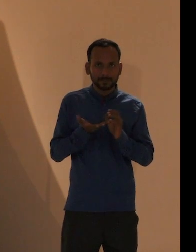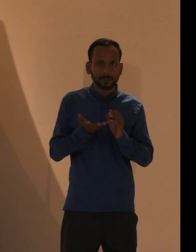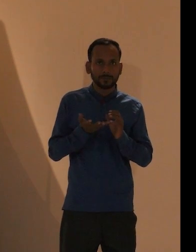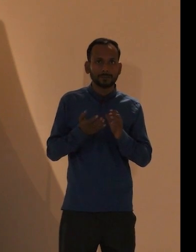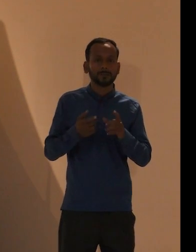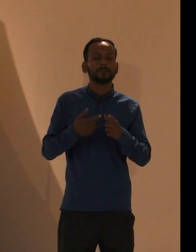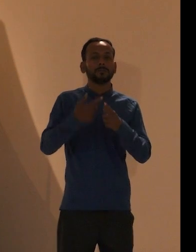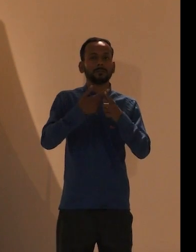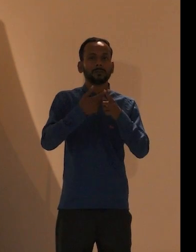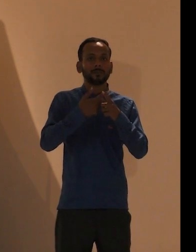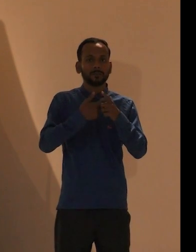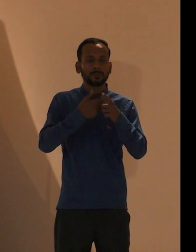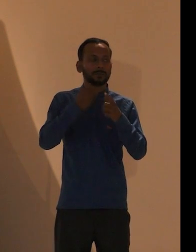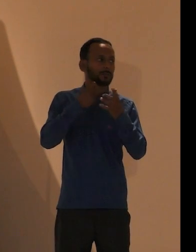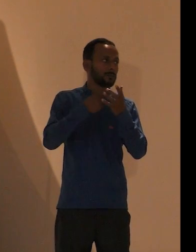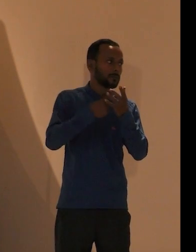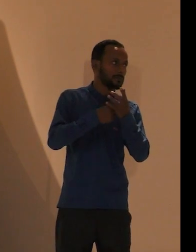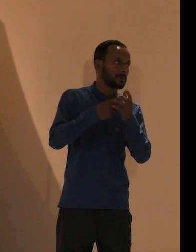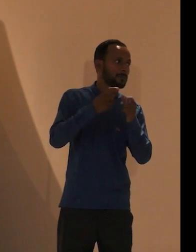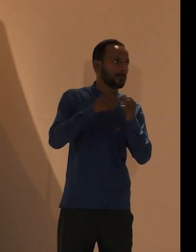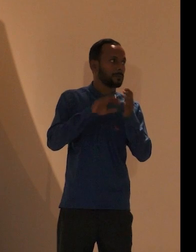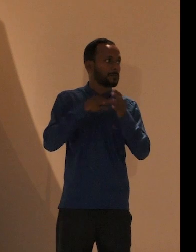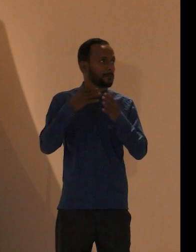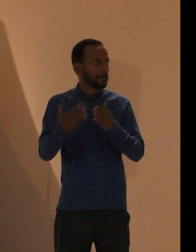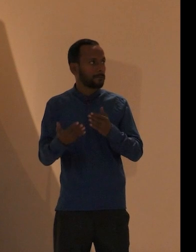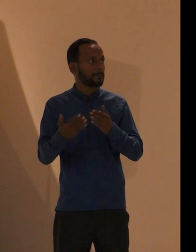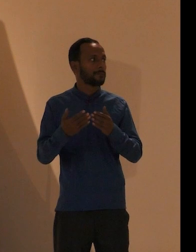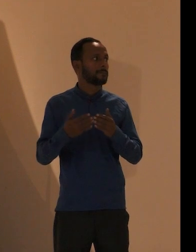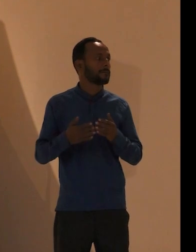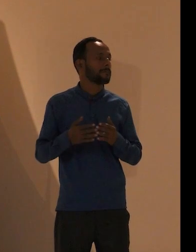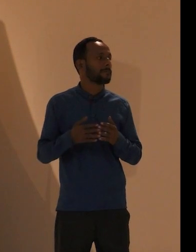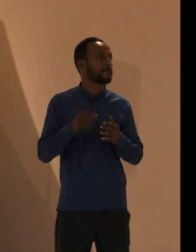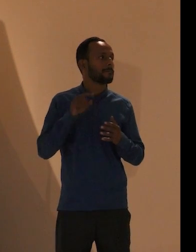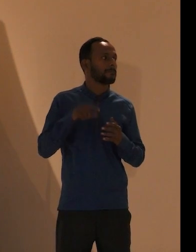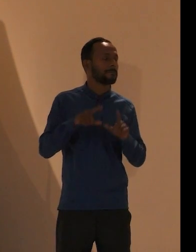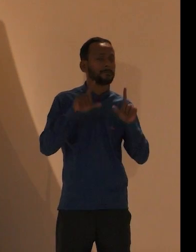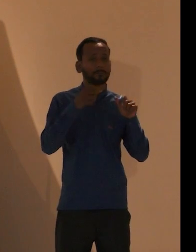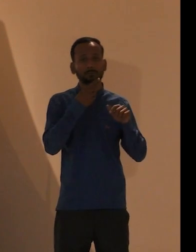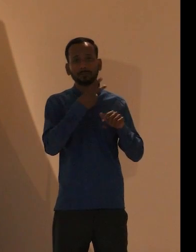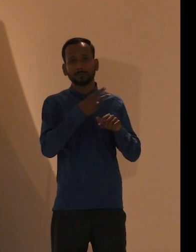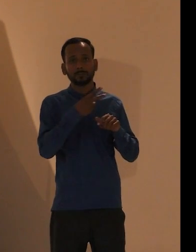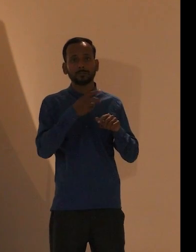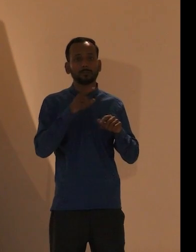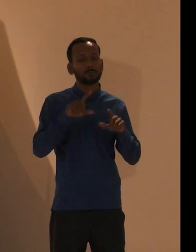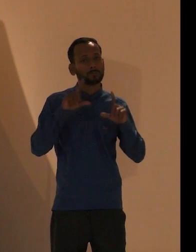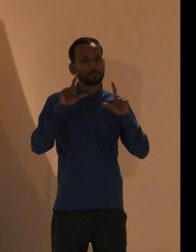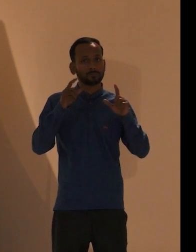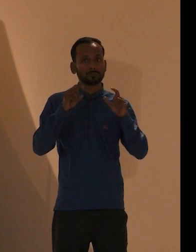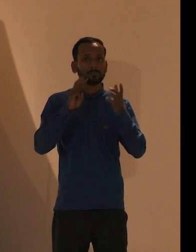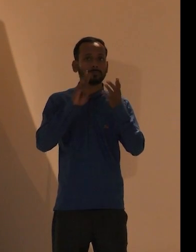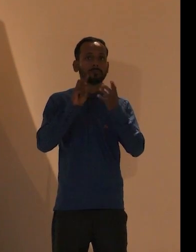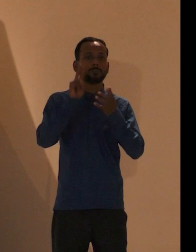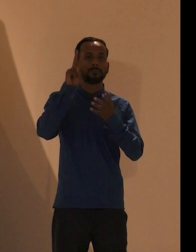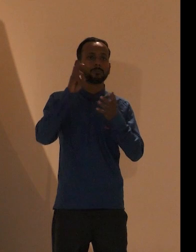George Floyd and the worldwide outburst against empire and racism, this statue in Clive is still there in the Victoria Memorial